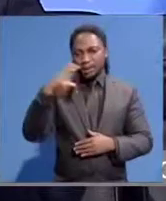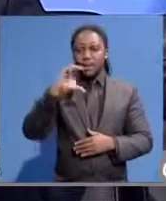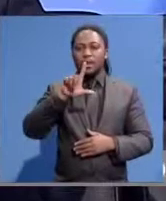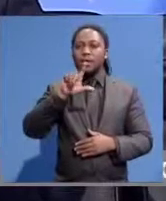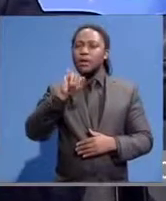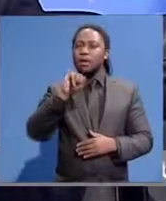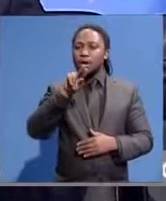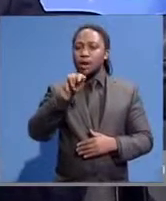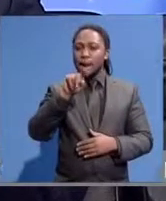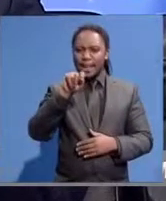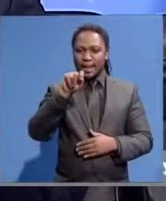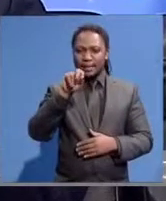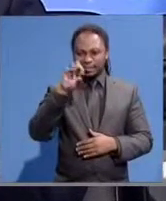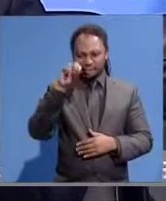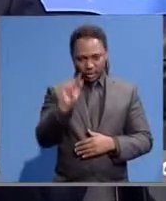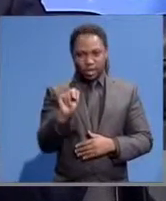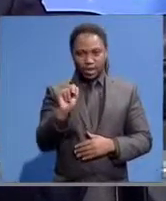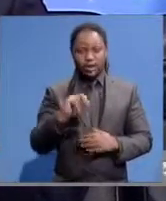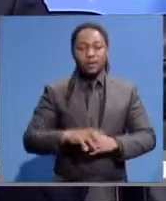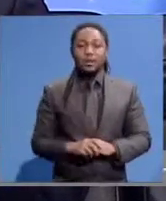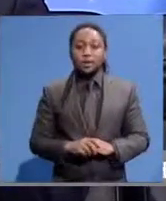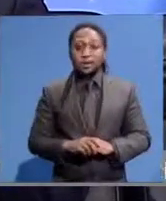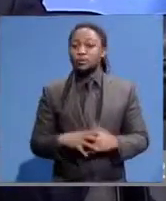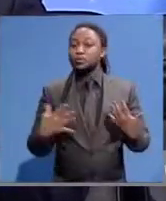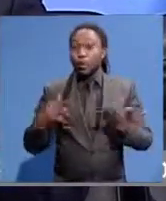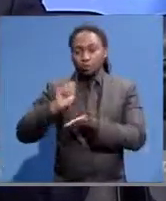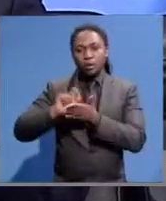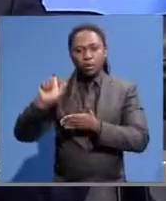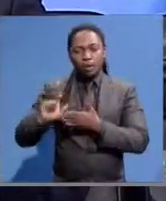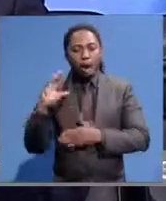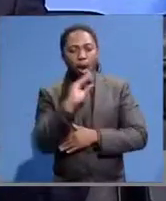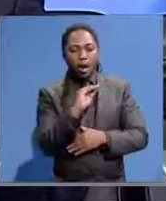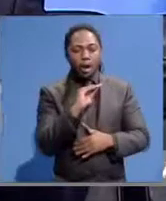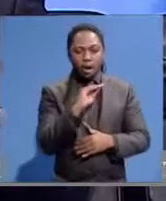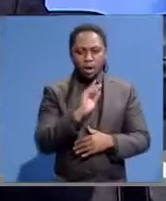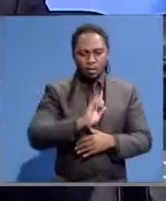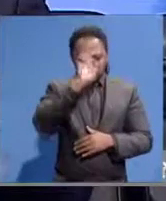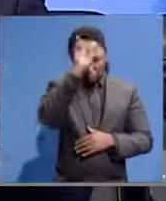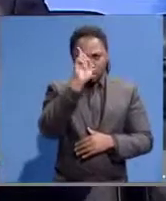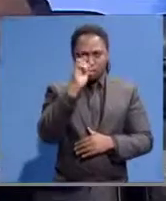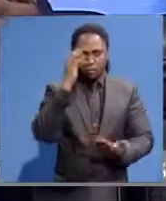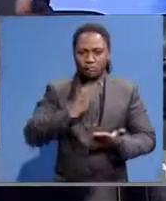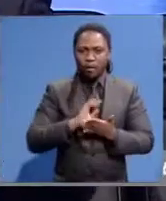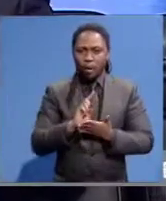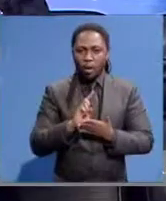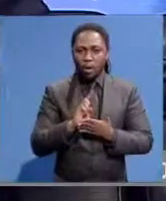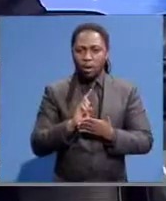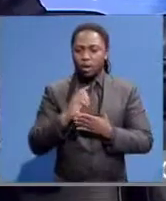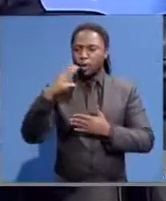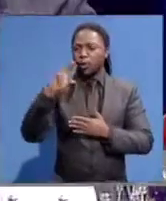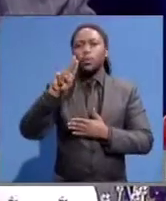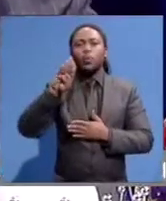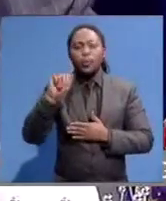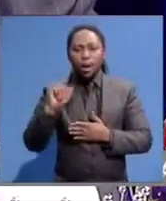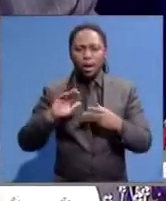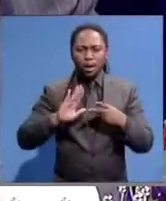they had a press conference, and so a journalist asked Madiba about the fact that we have relationships with Cuba and